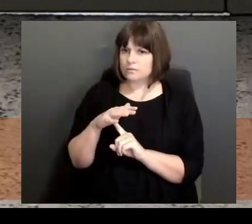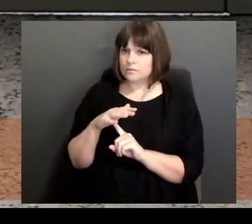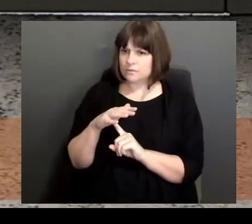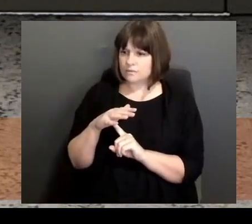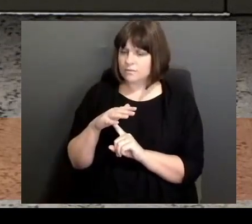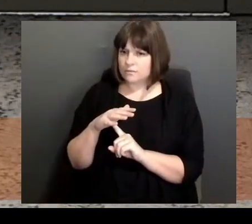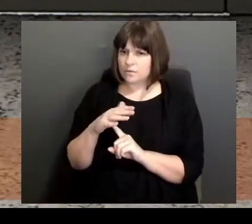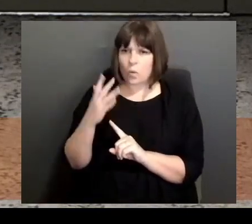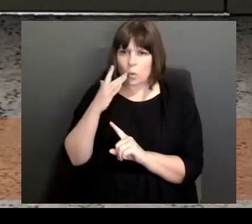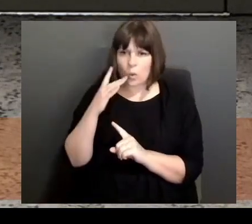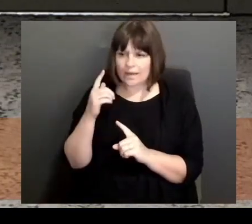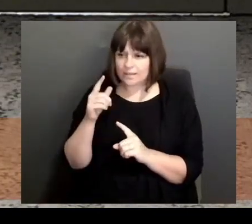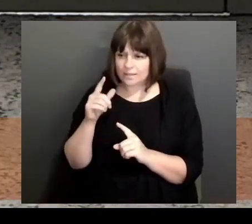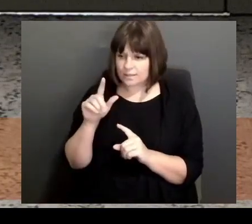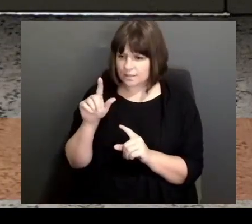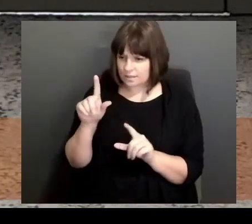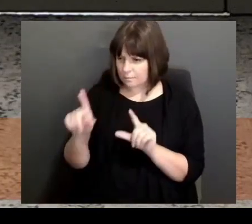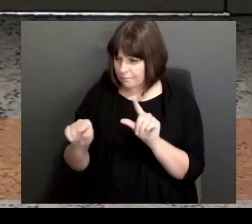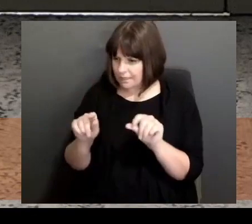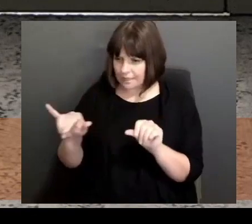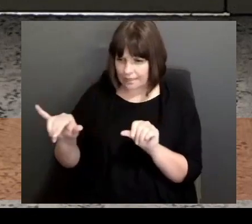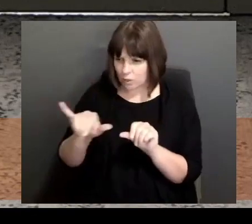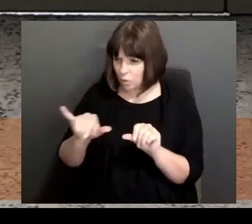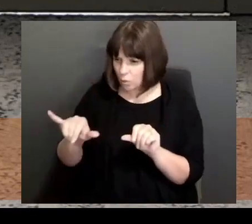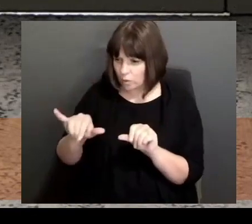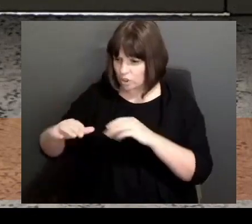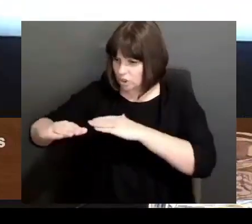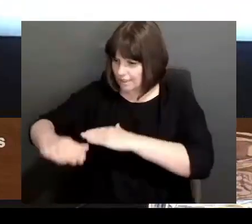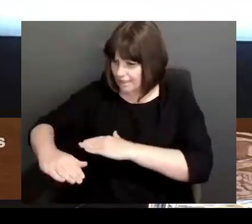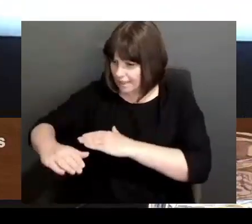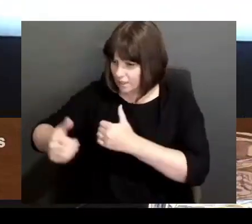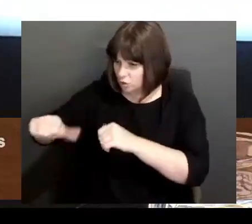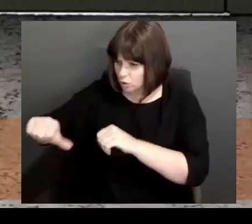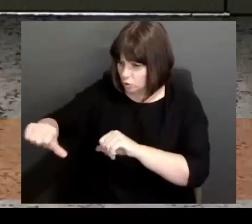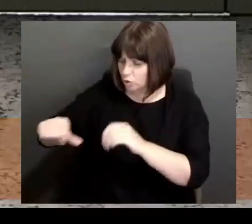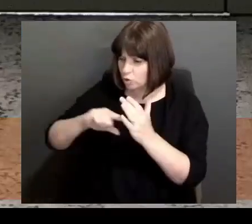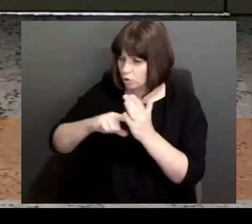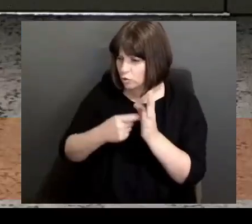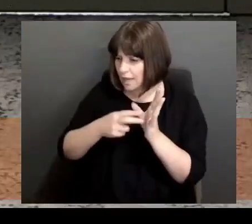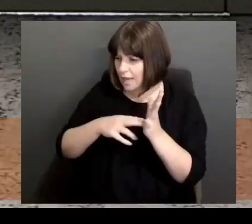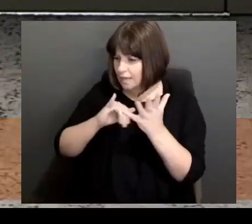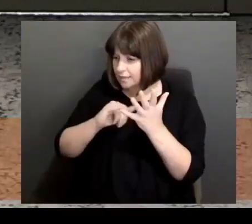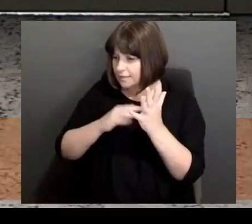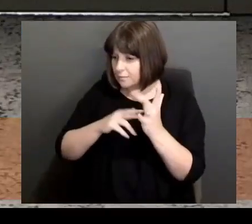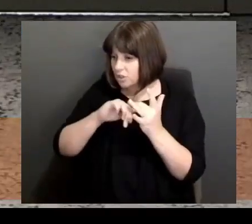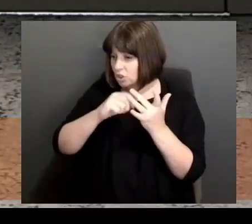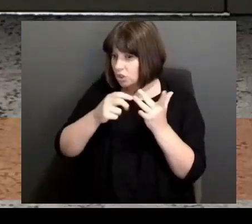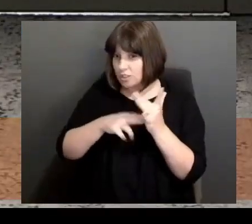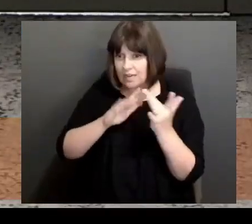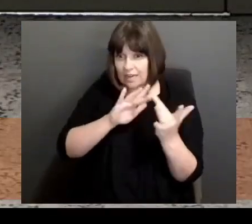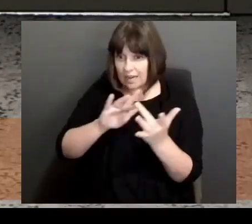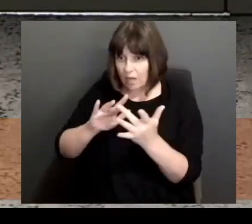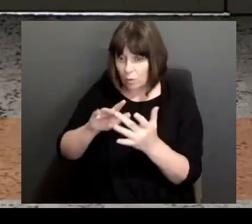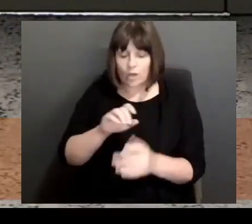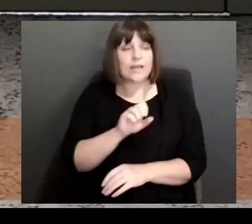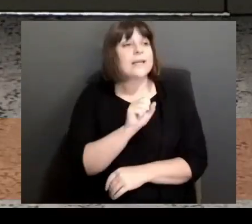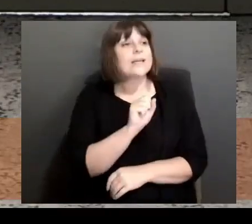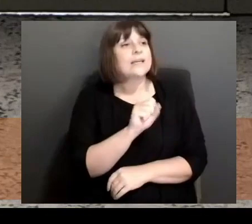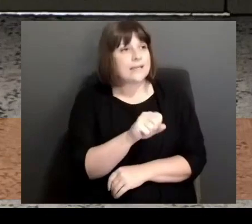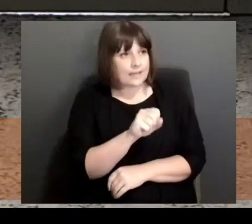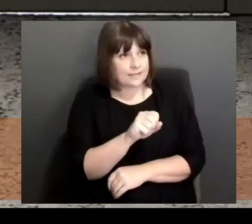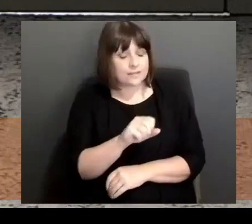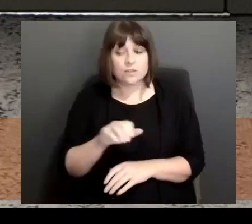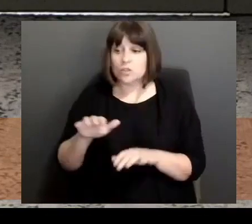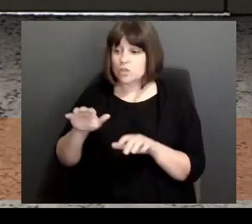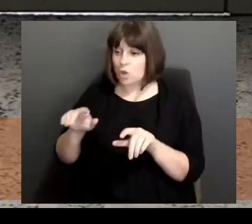the development of the new transmission network, correct? Yes, absolutely. And are there any guarantees to ensure that cultural heritage will